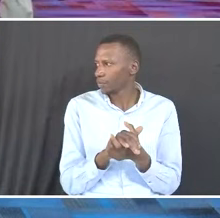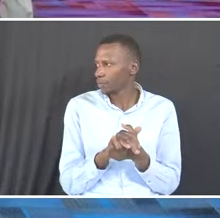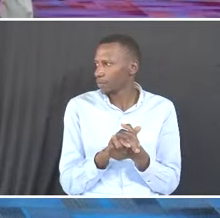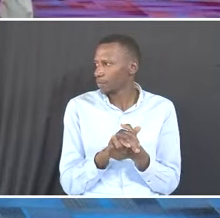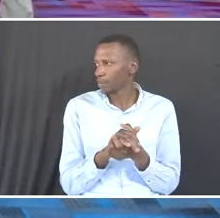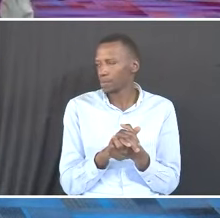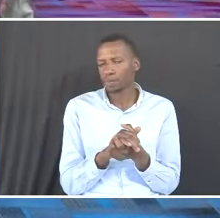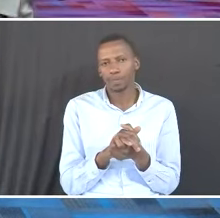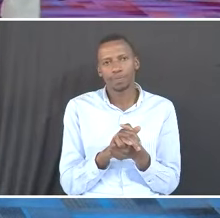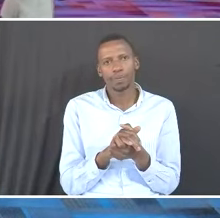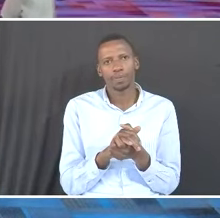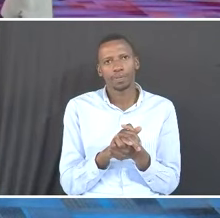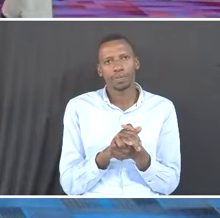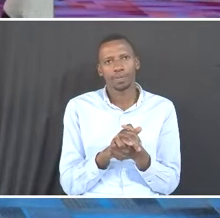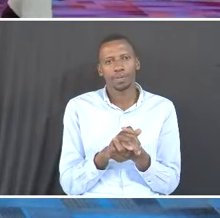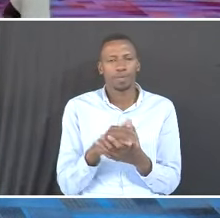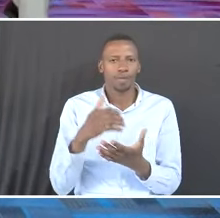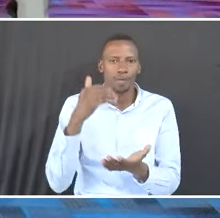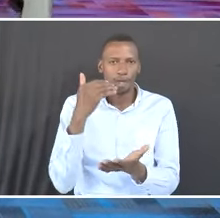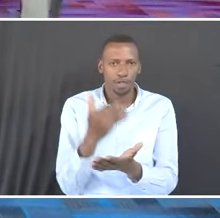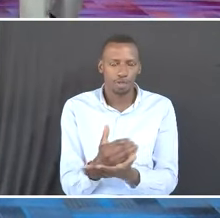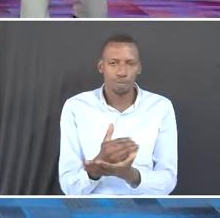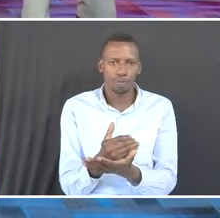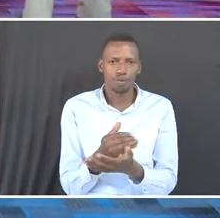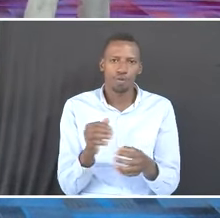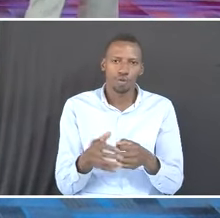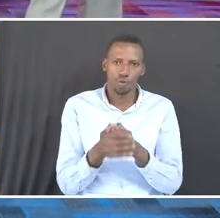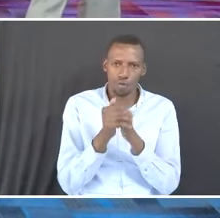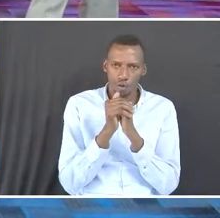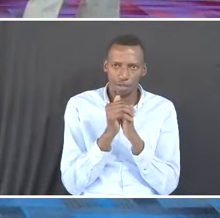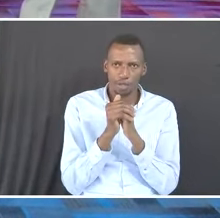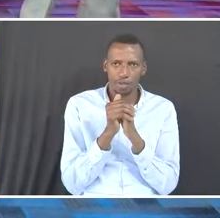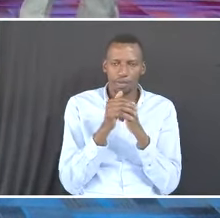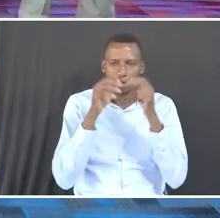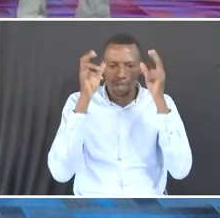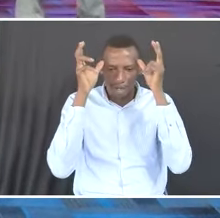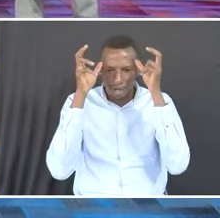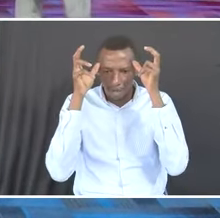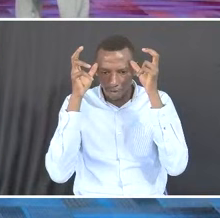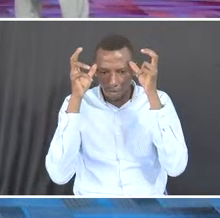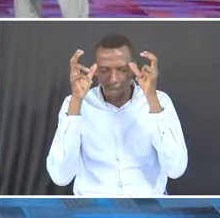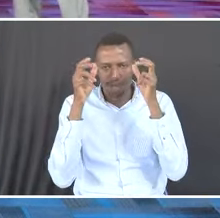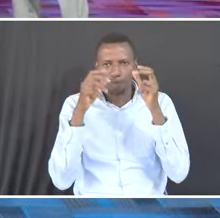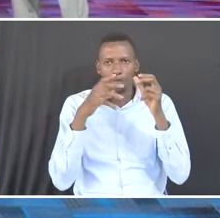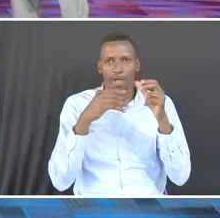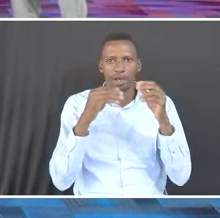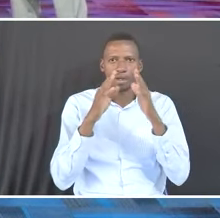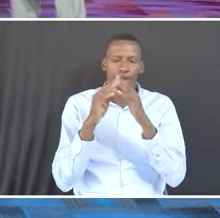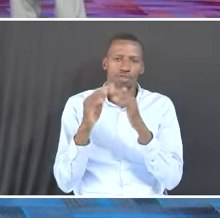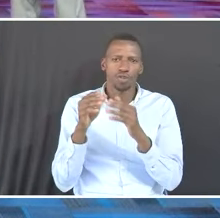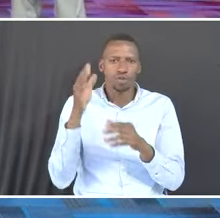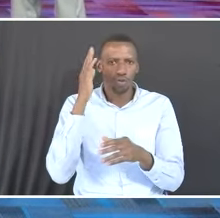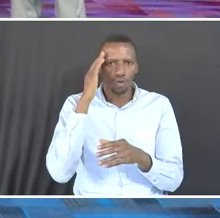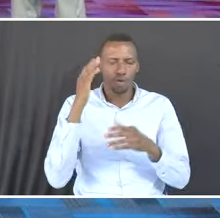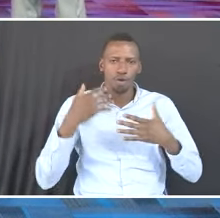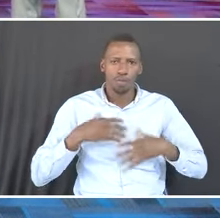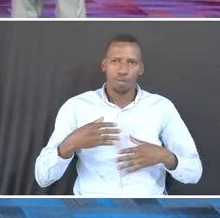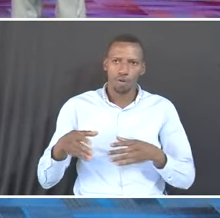What am I saying? Stop worshiping vehicles and the houses and everything. You know, people of